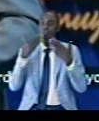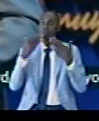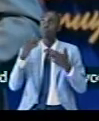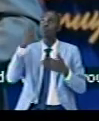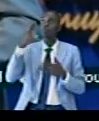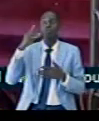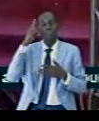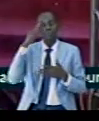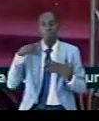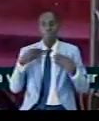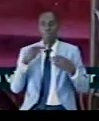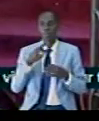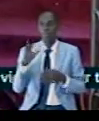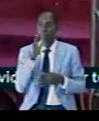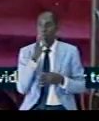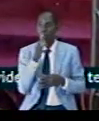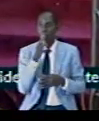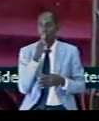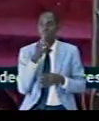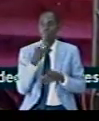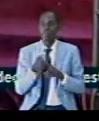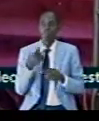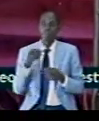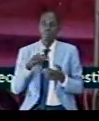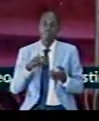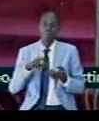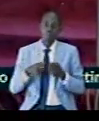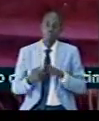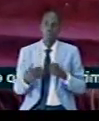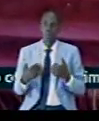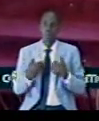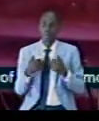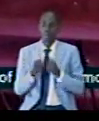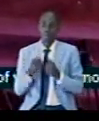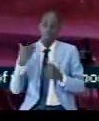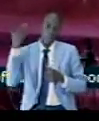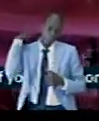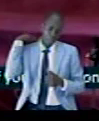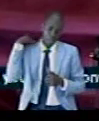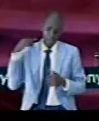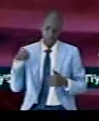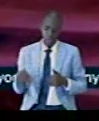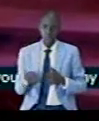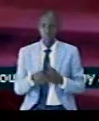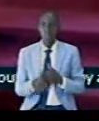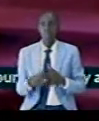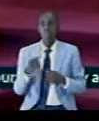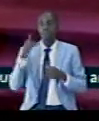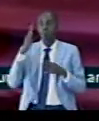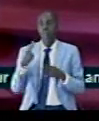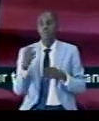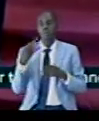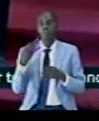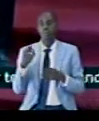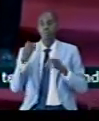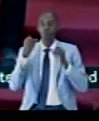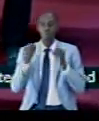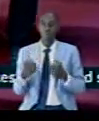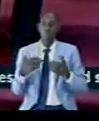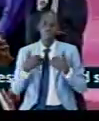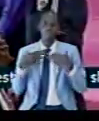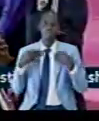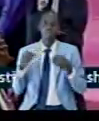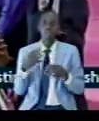from the problem she had with her leg, with her back. The power of God has healed her. And also the